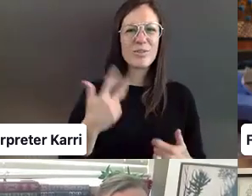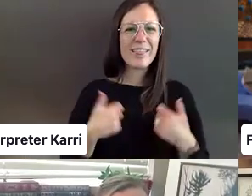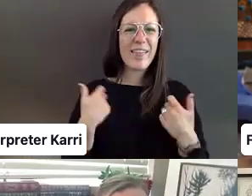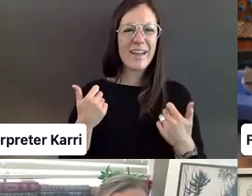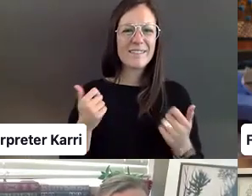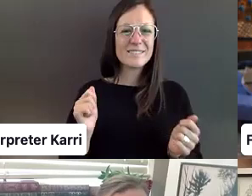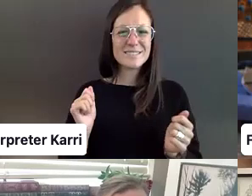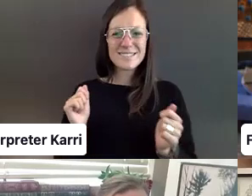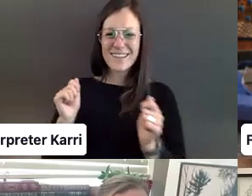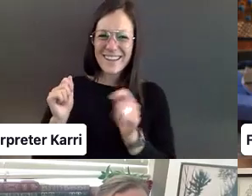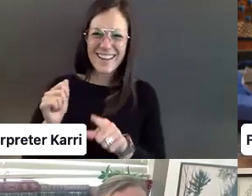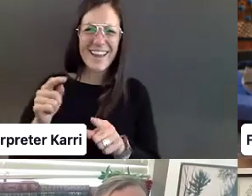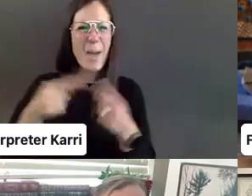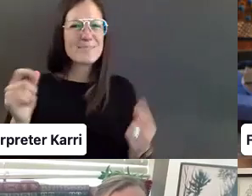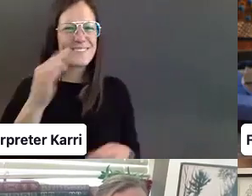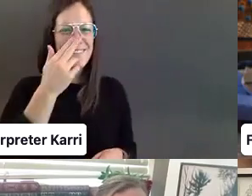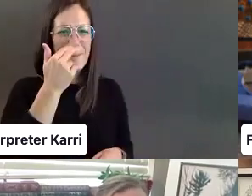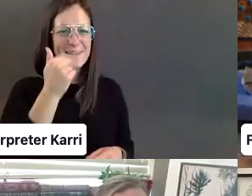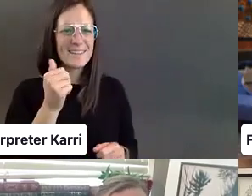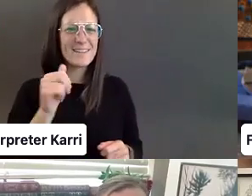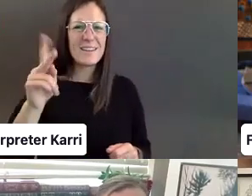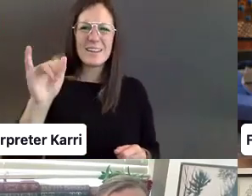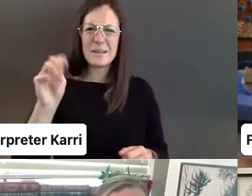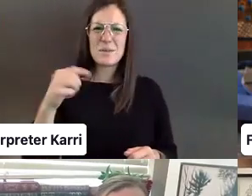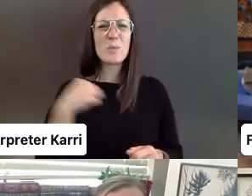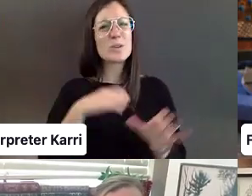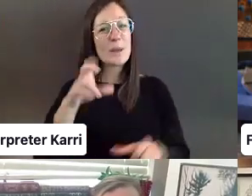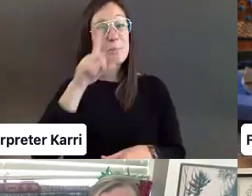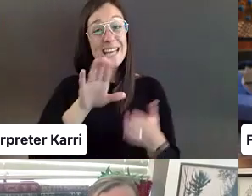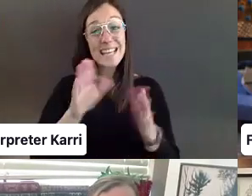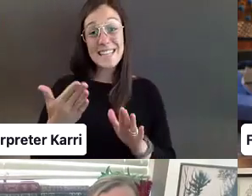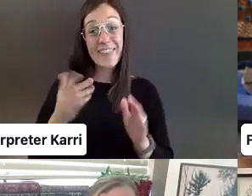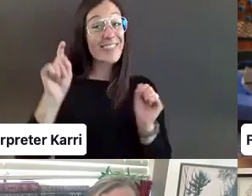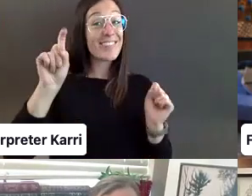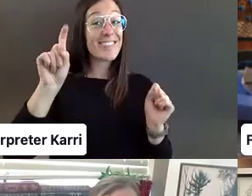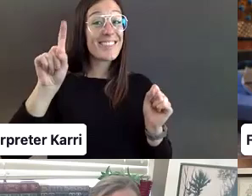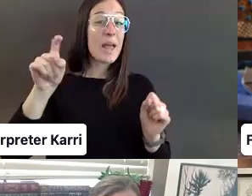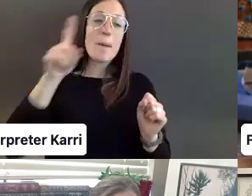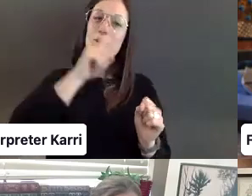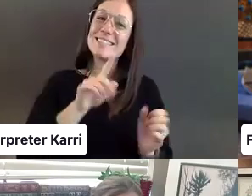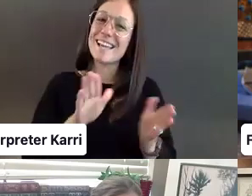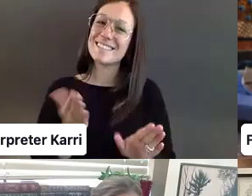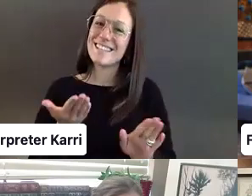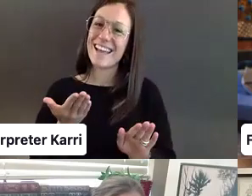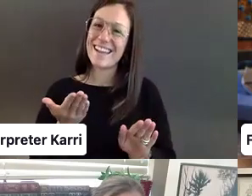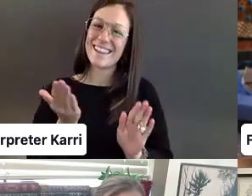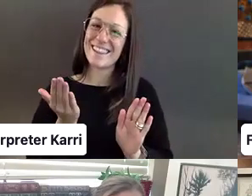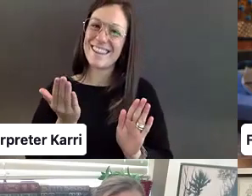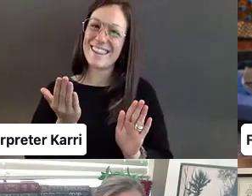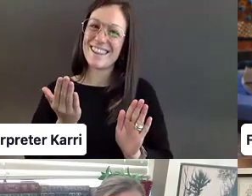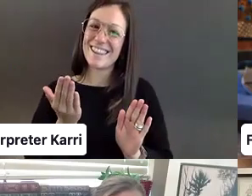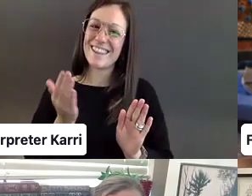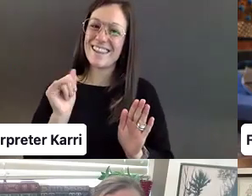rule? Yeah. Opposite of comedy. Is that it? Are we doing pretend deaths? Because if a pretend death doesn't, like in a